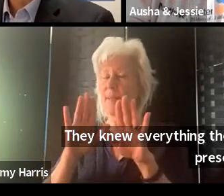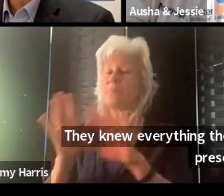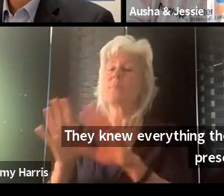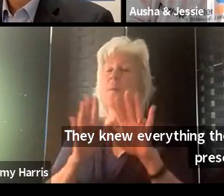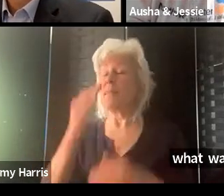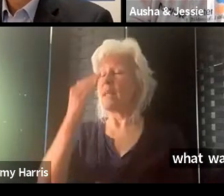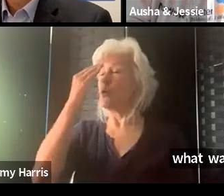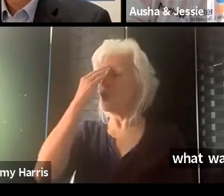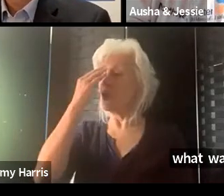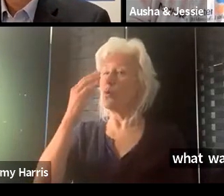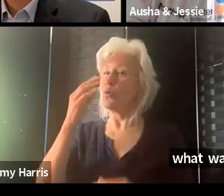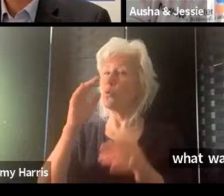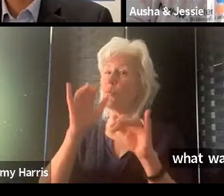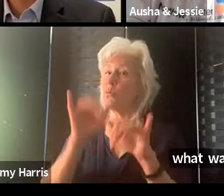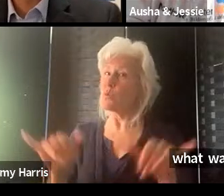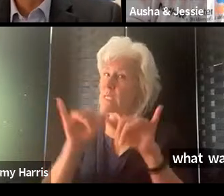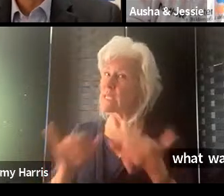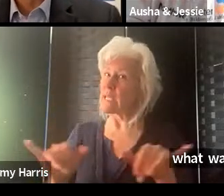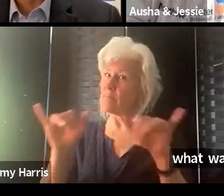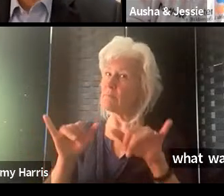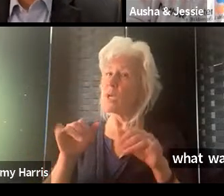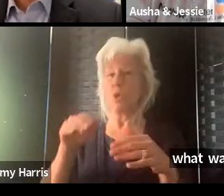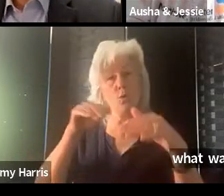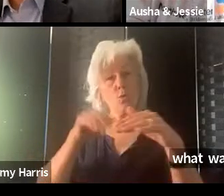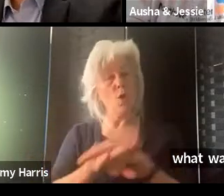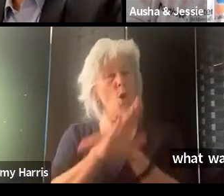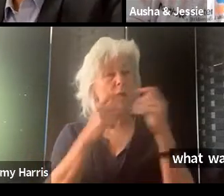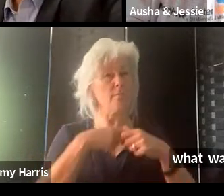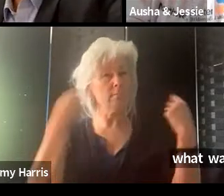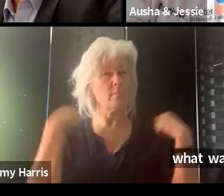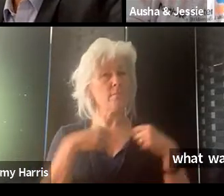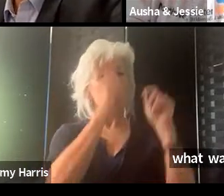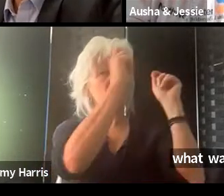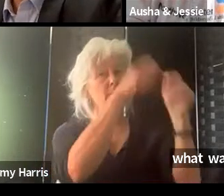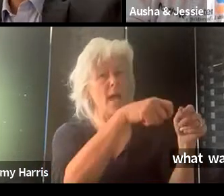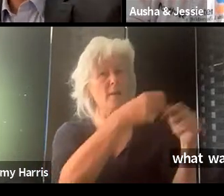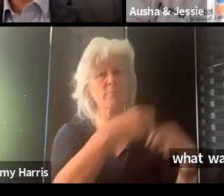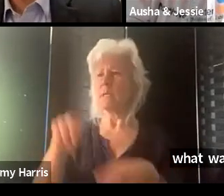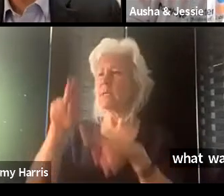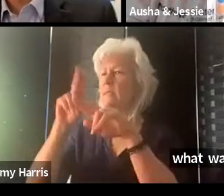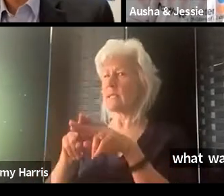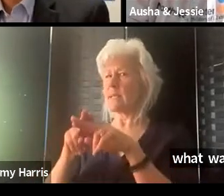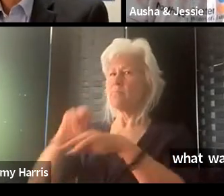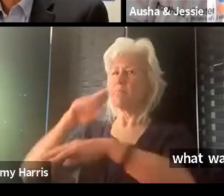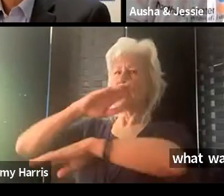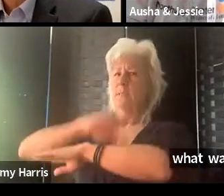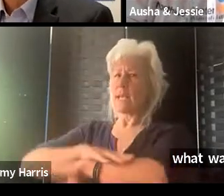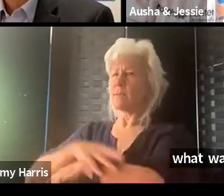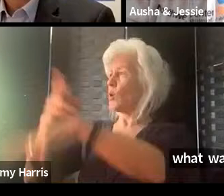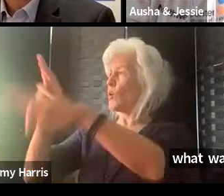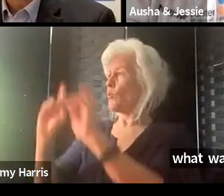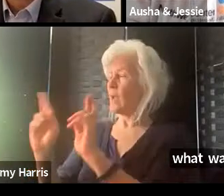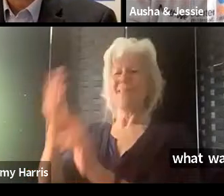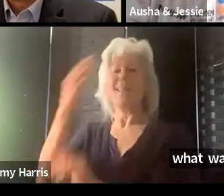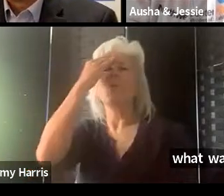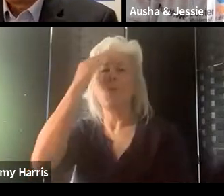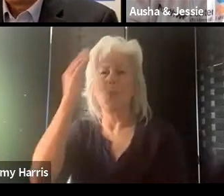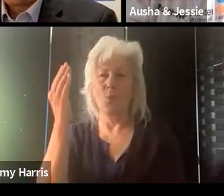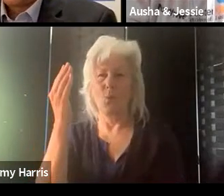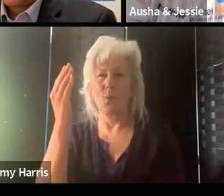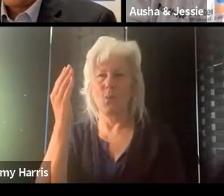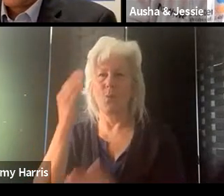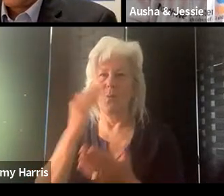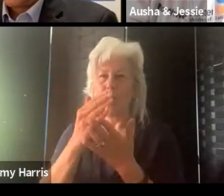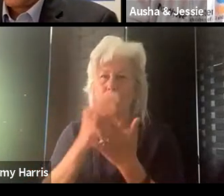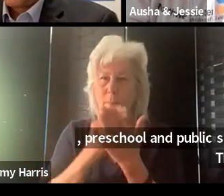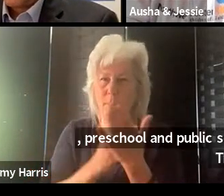the routine. They knew to come into the class, hang up your backpack, hang up your coat, go sit down, sit at your desk, and be ready to start the day. And that's what they